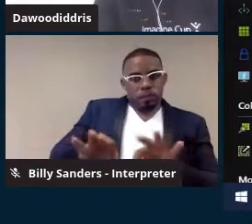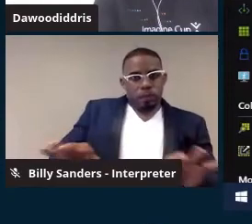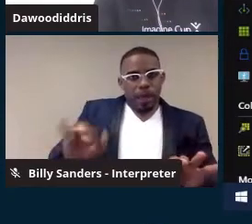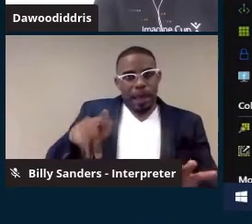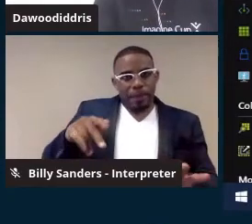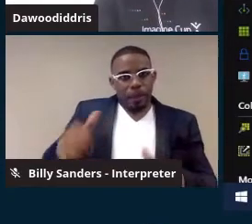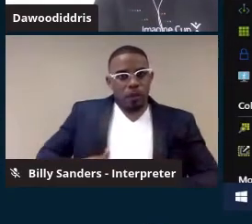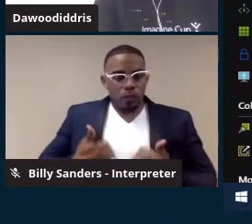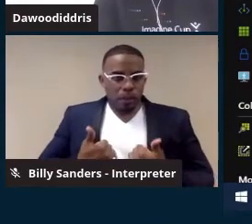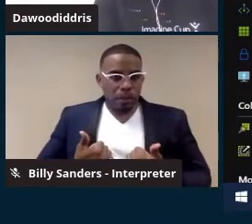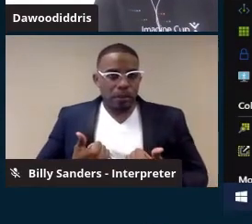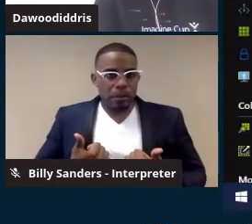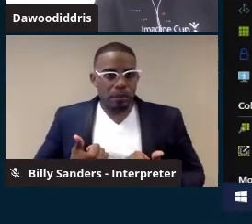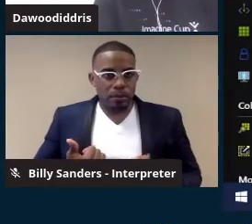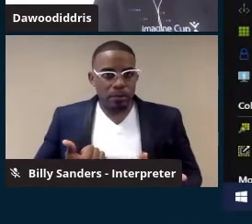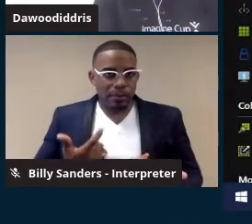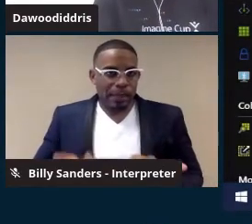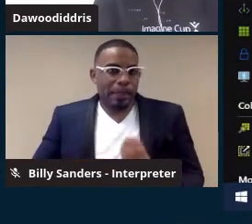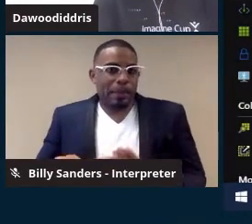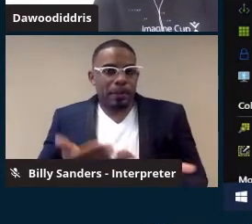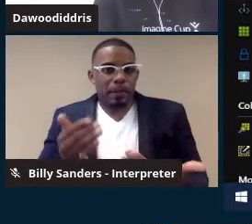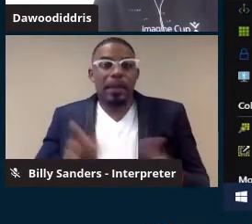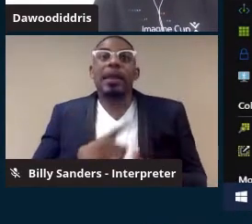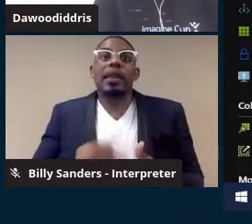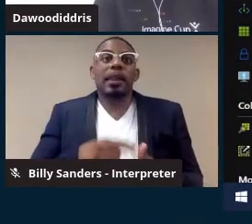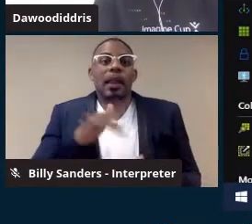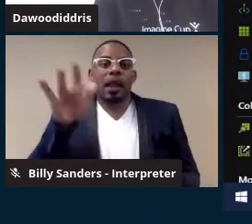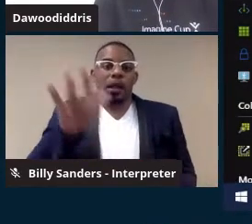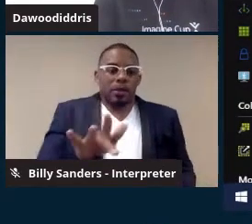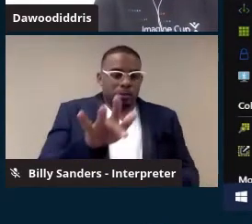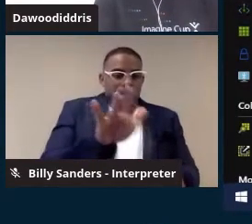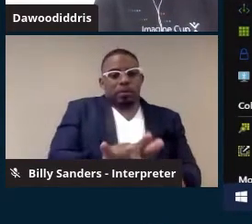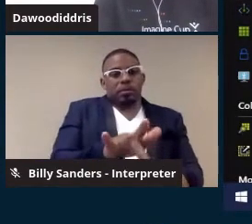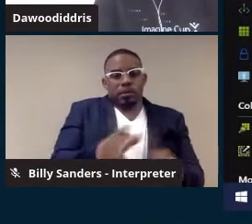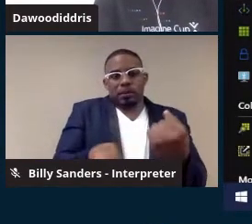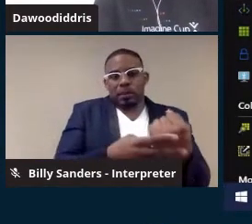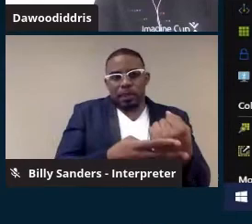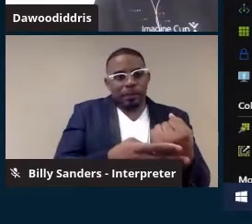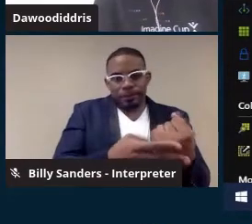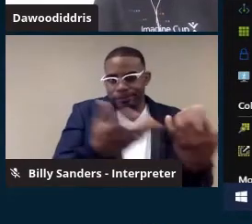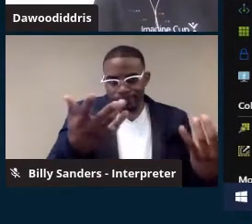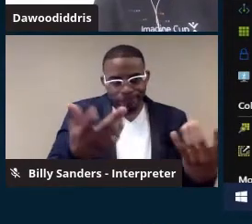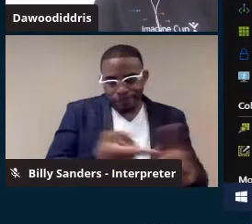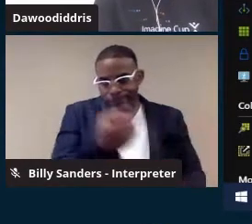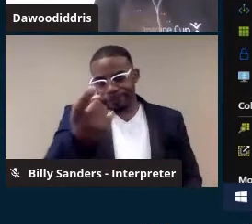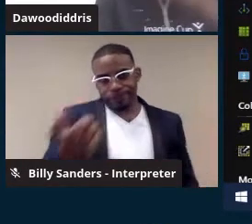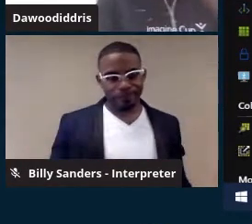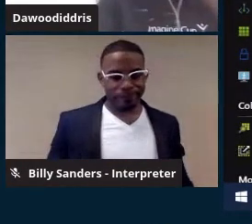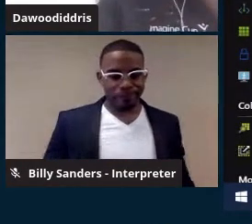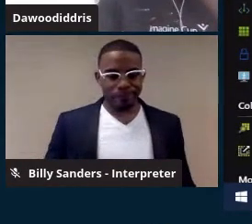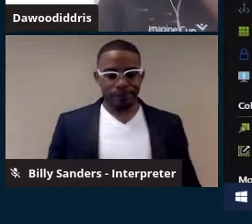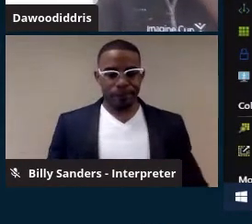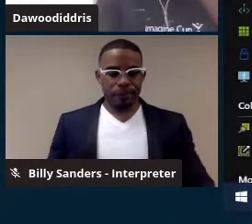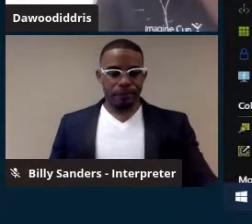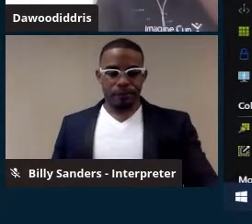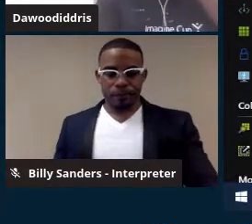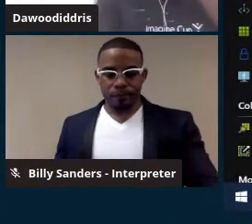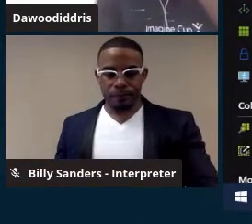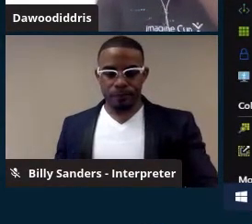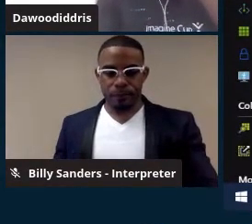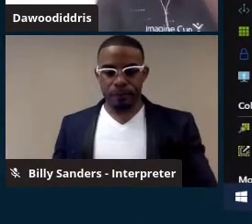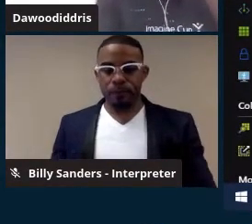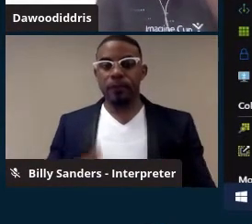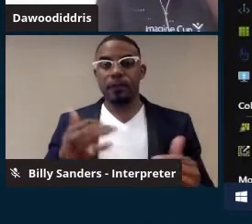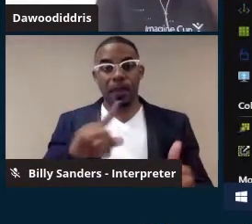here, right? So you can see it in here. Then I could just click on save to save this particular IP address. So that was a good